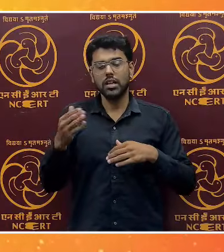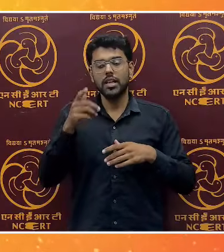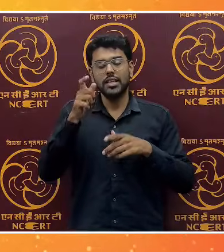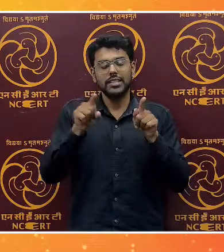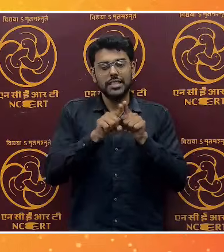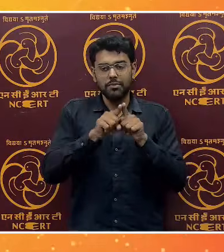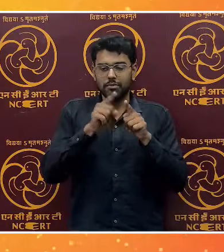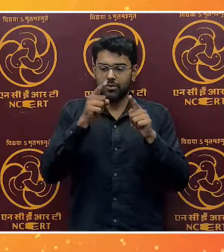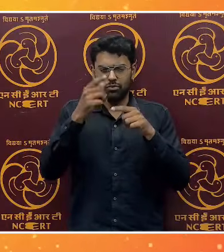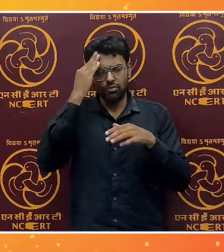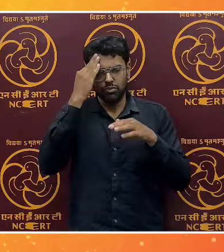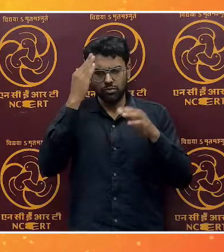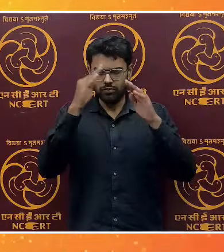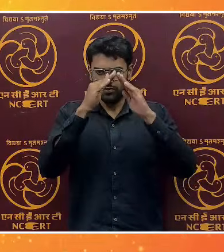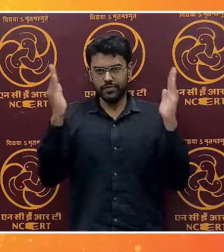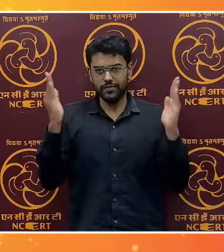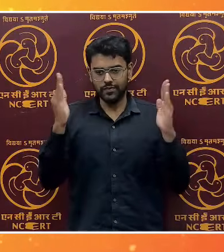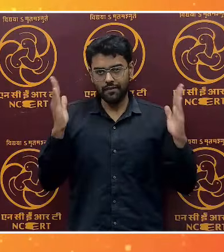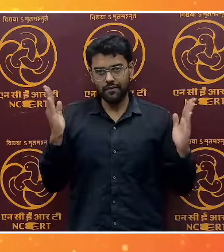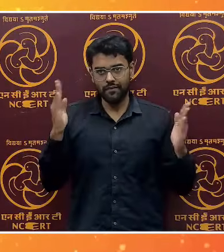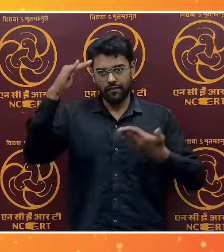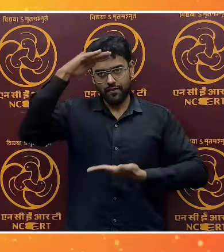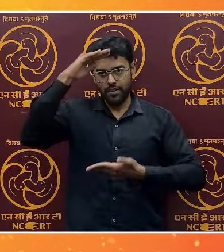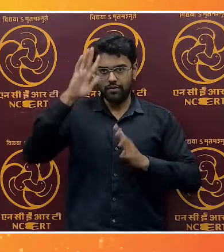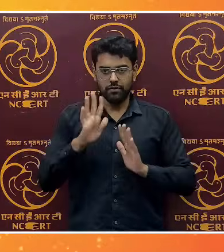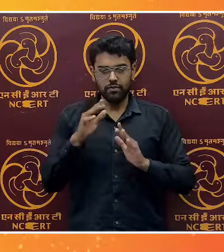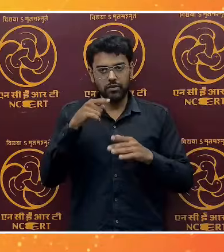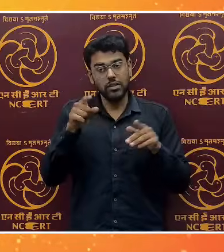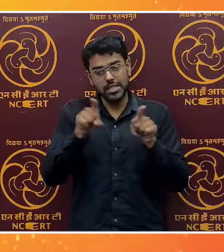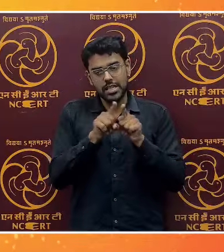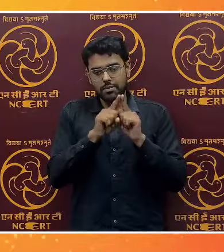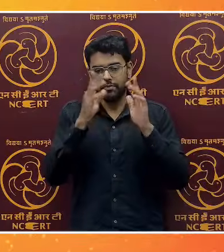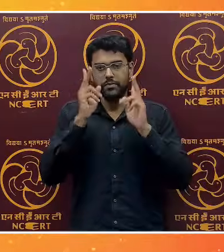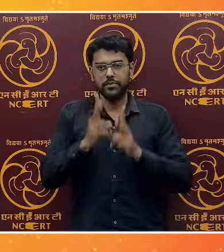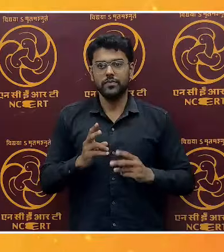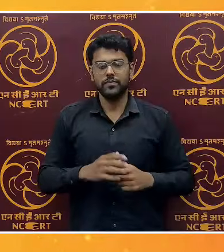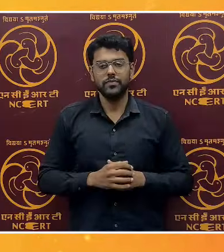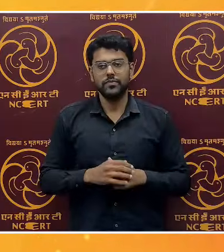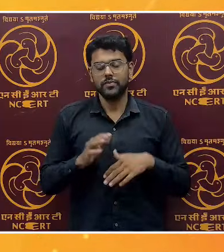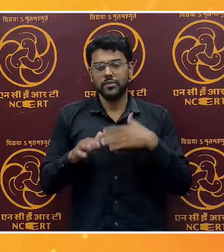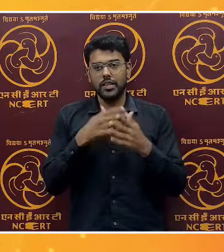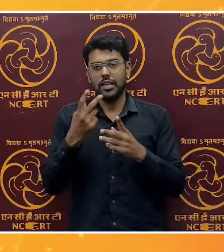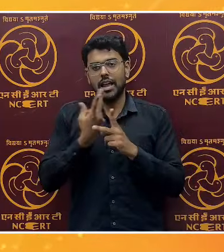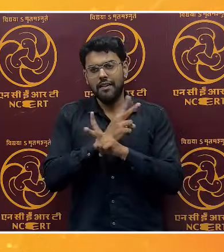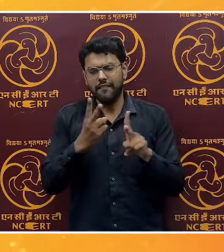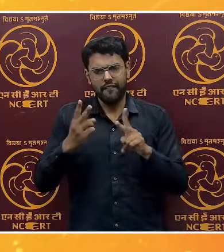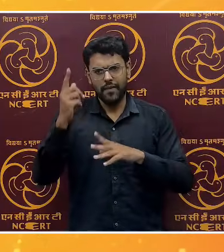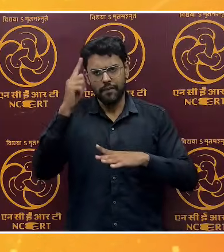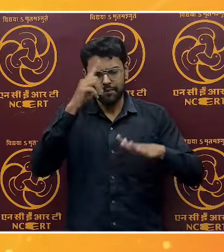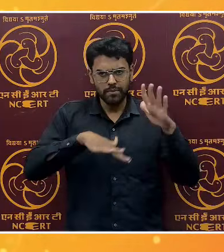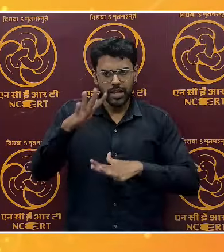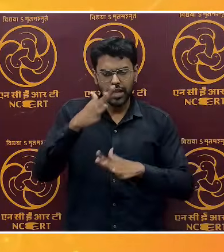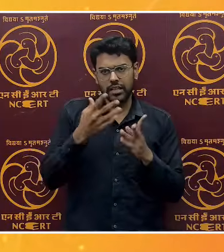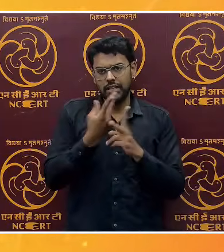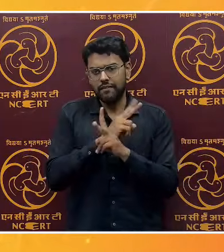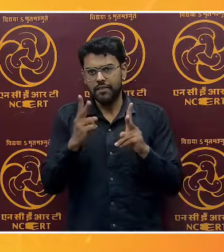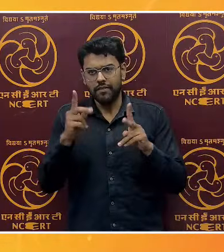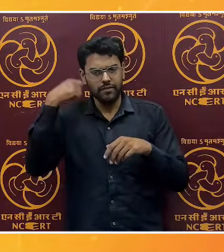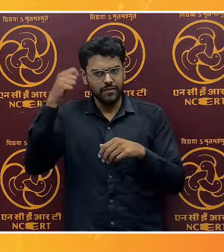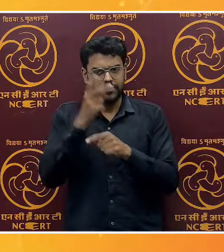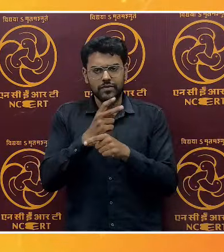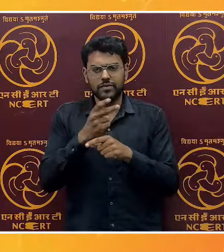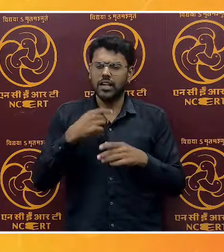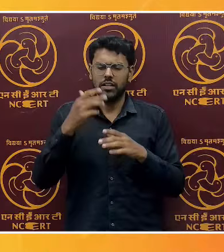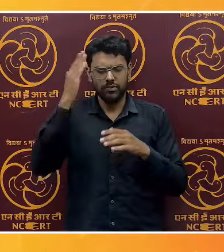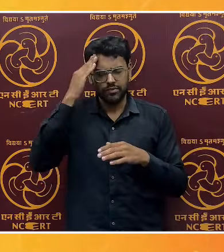frame size. You should behave like that. Okay. Okay. The next is multi-take strategy. I know it is very difficult for you, to give